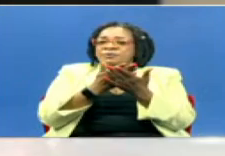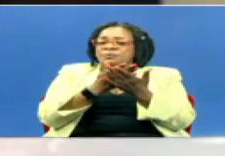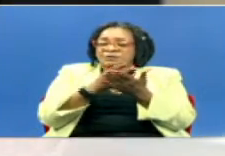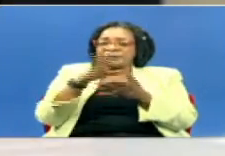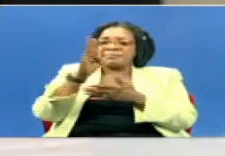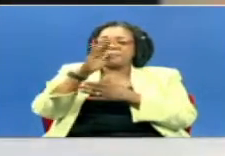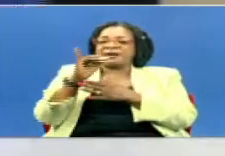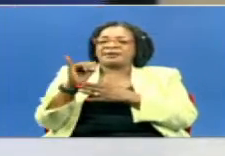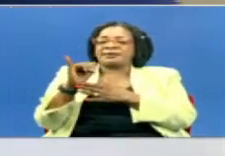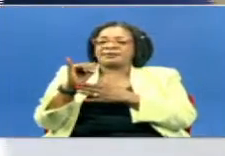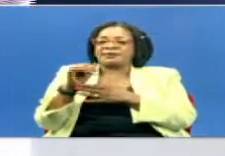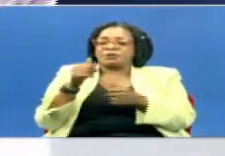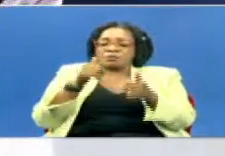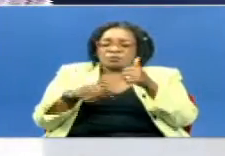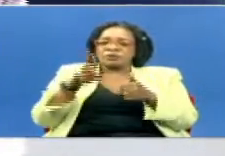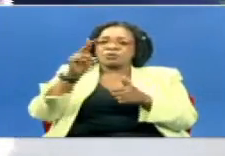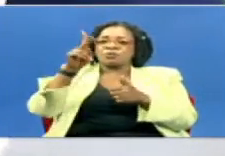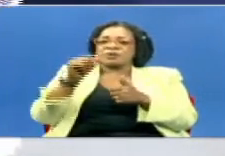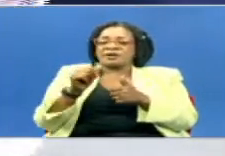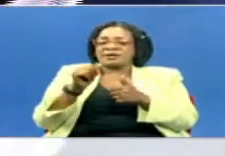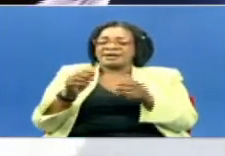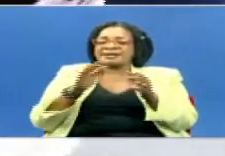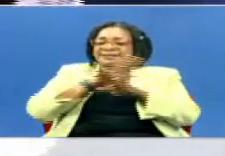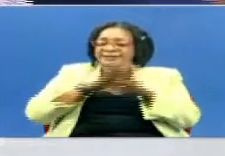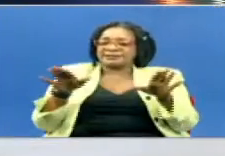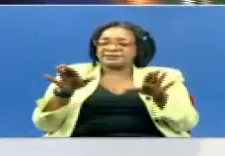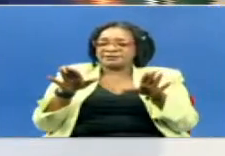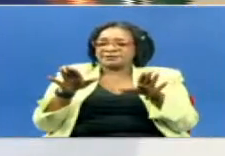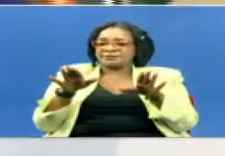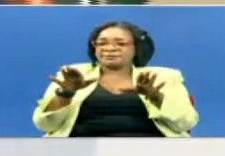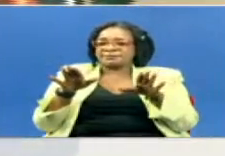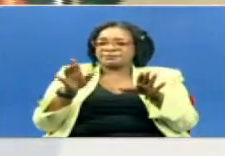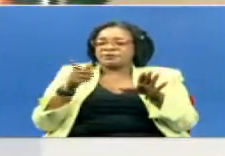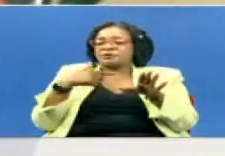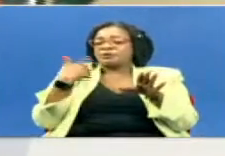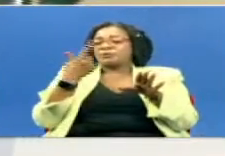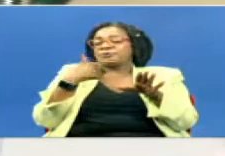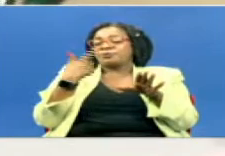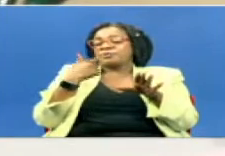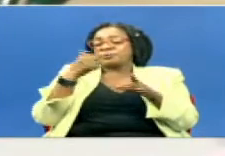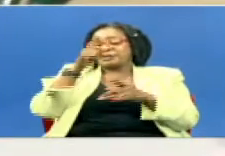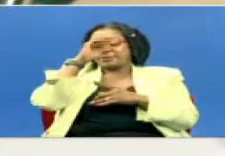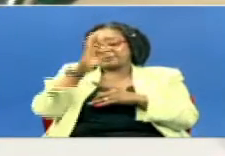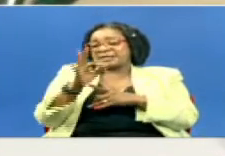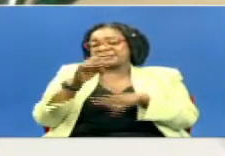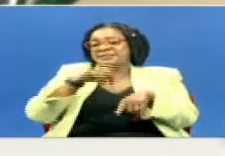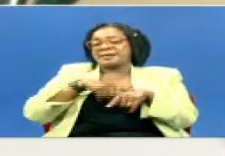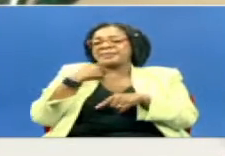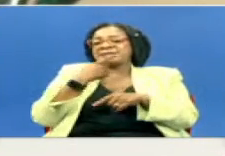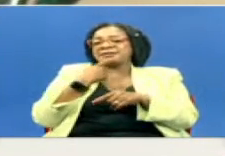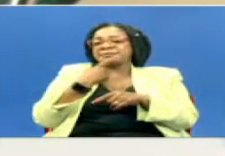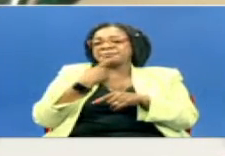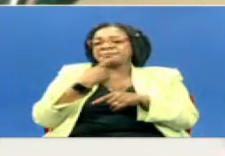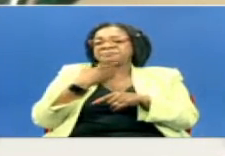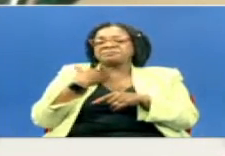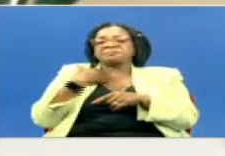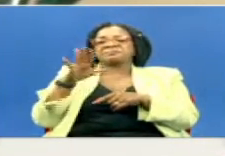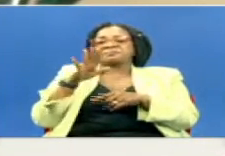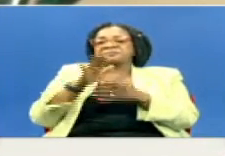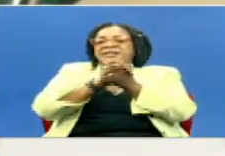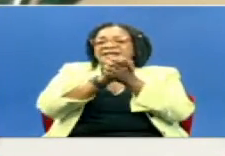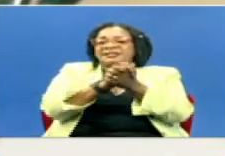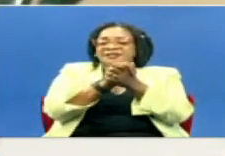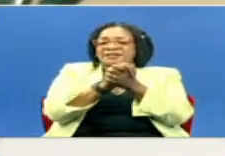Initiative, which UDA totally rejected, who is going to take them seriously when they say they don't want a handshake and